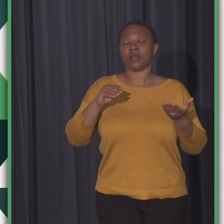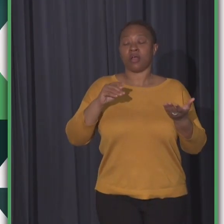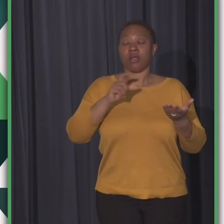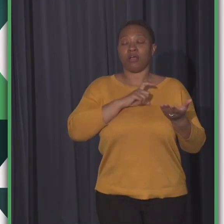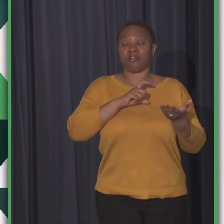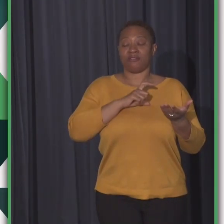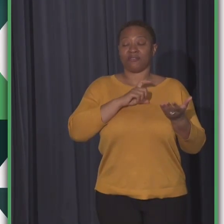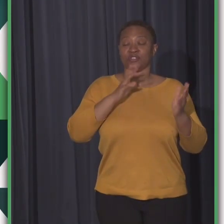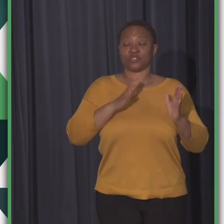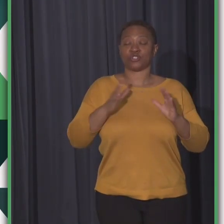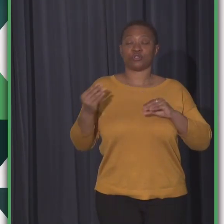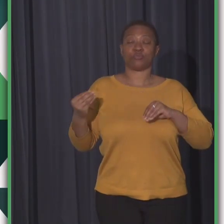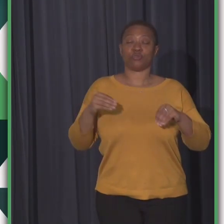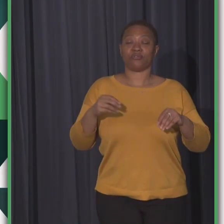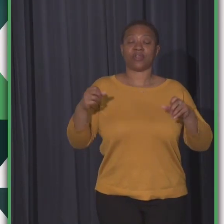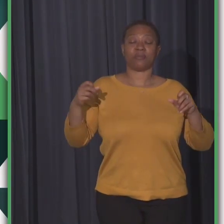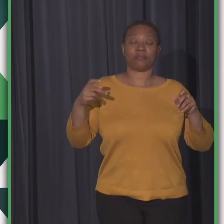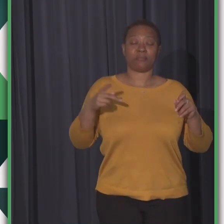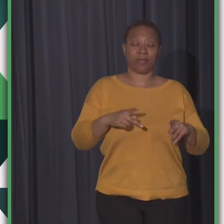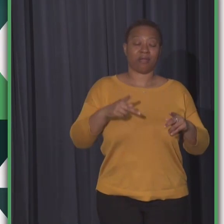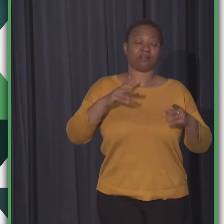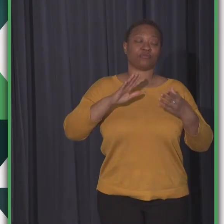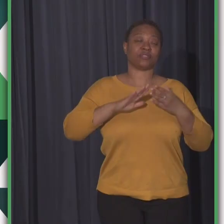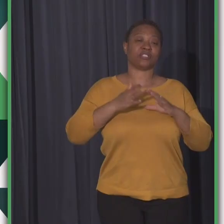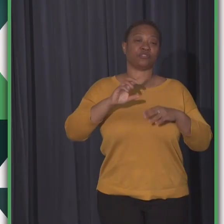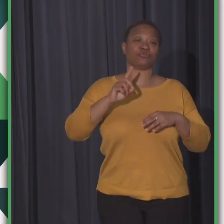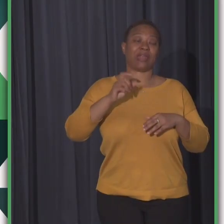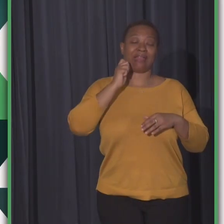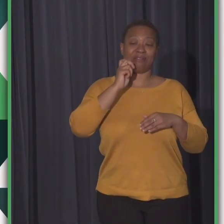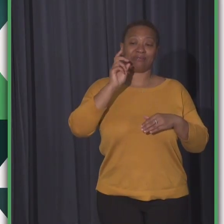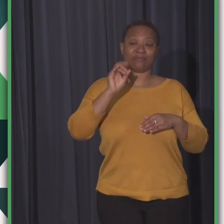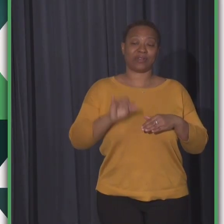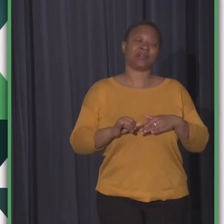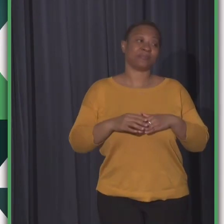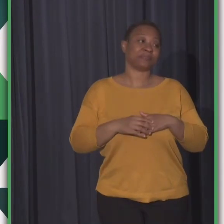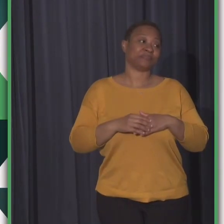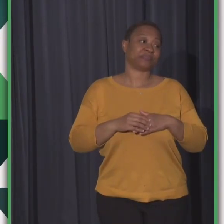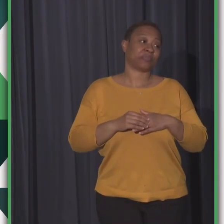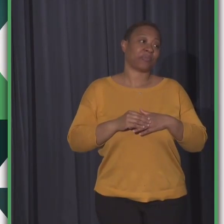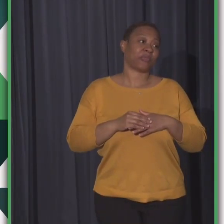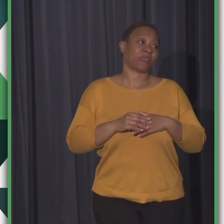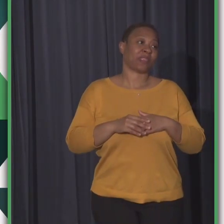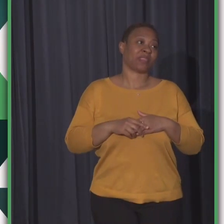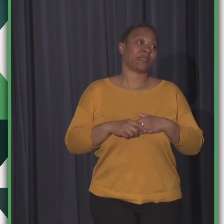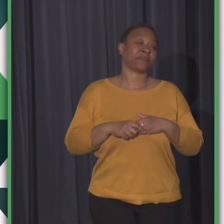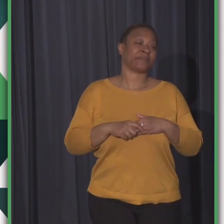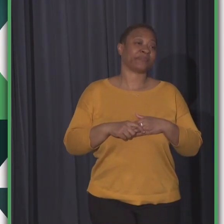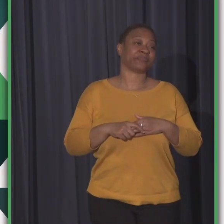relocating back to the city of Detroit every day. And so, and